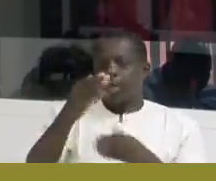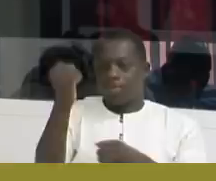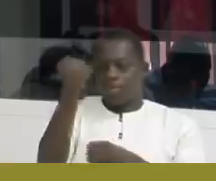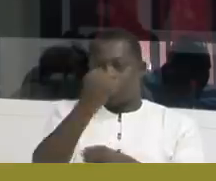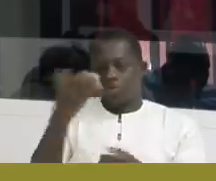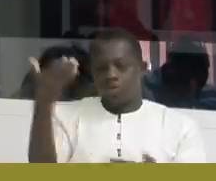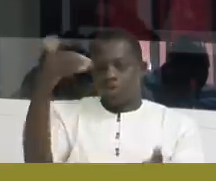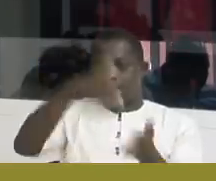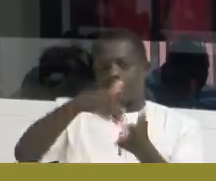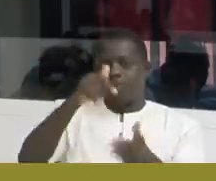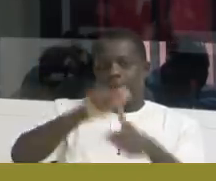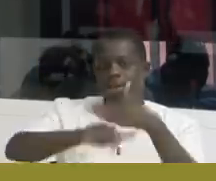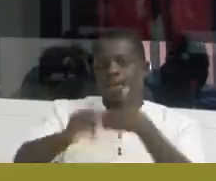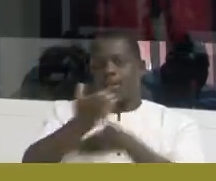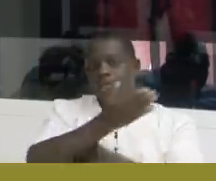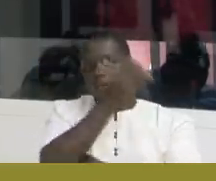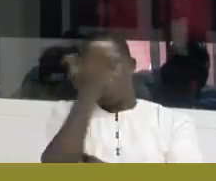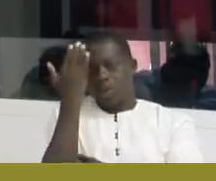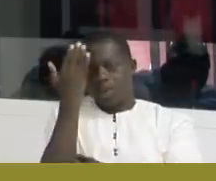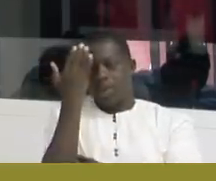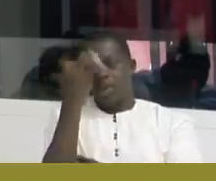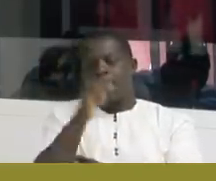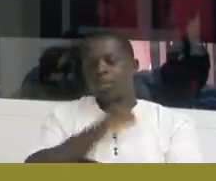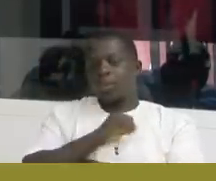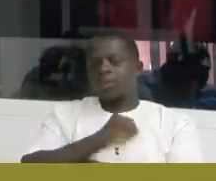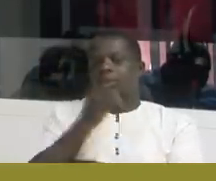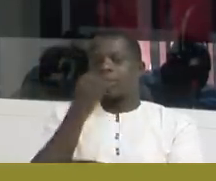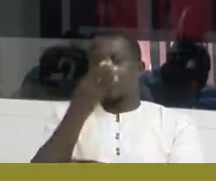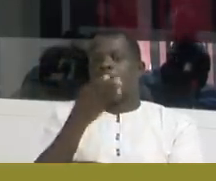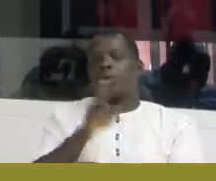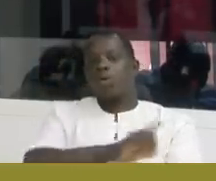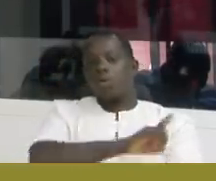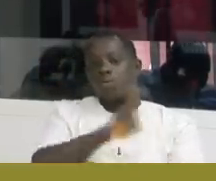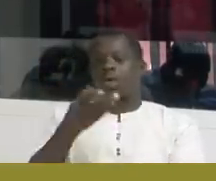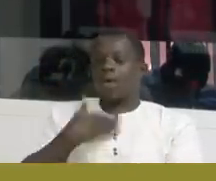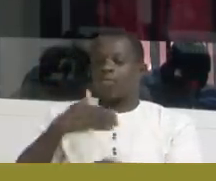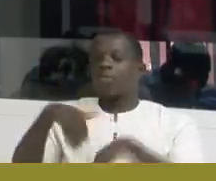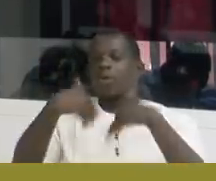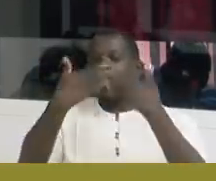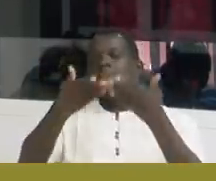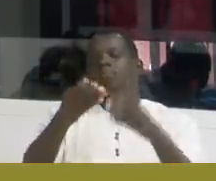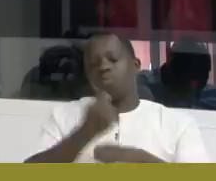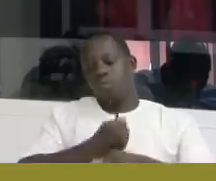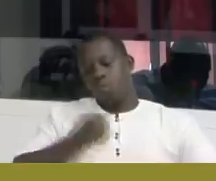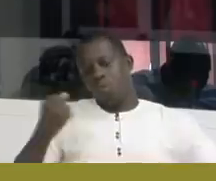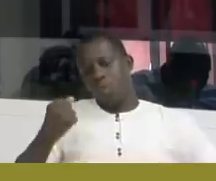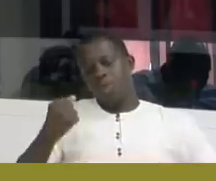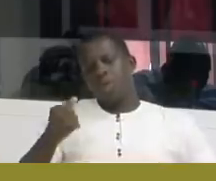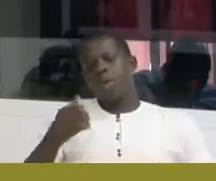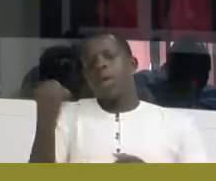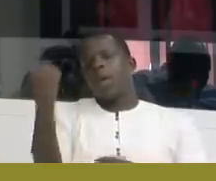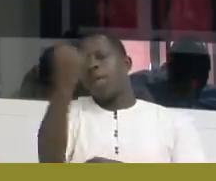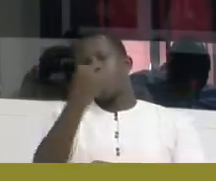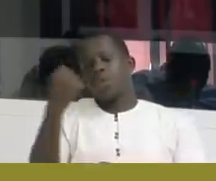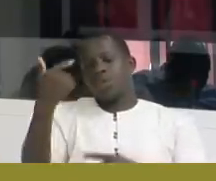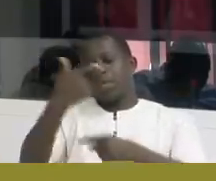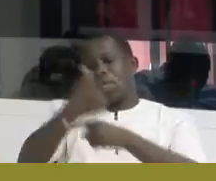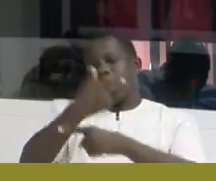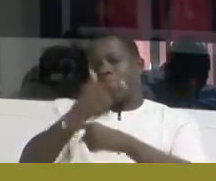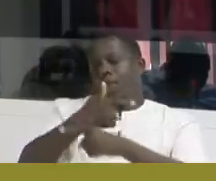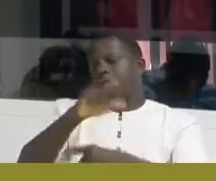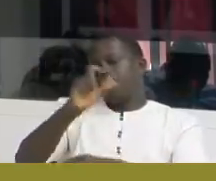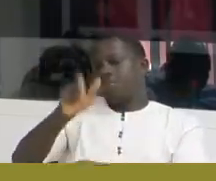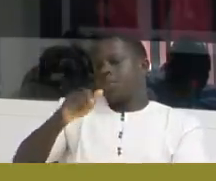the morning, he said, we have to hand over the weapons because the civilians